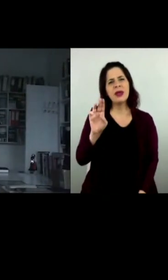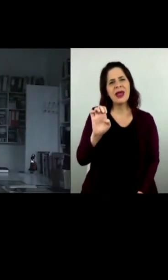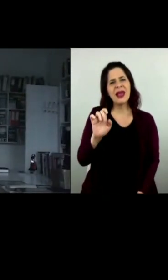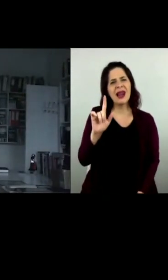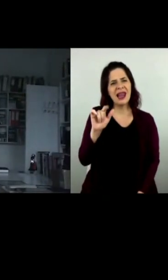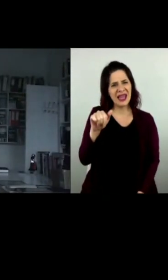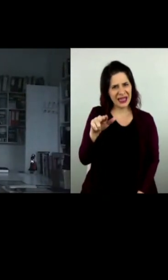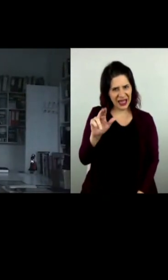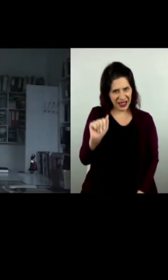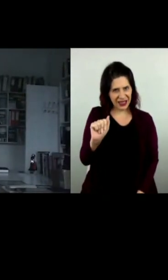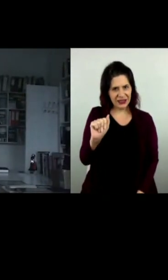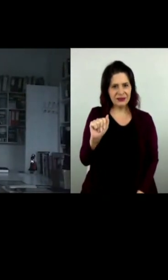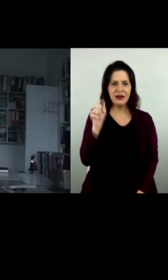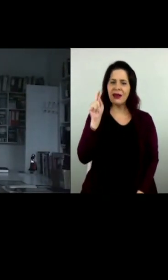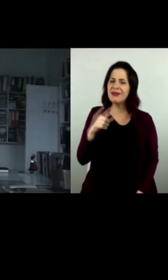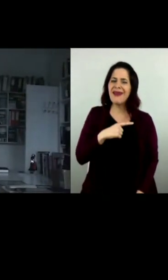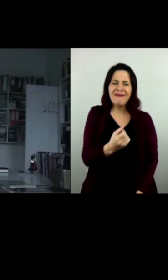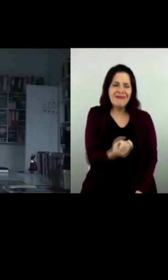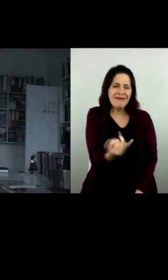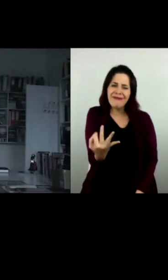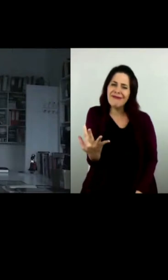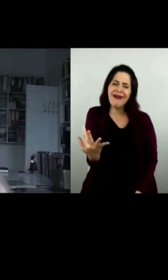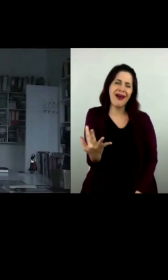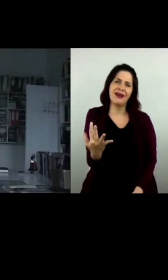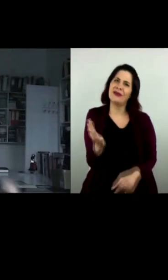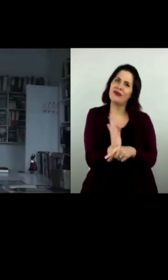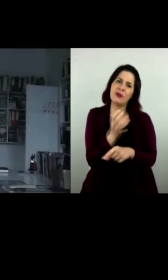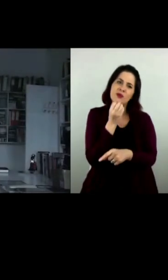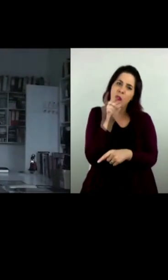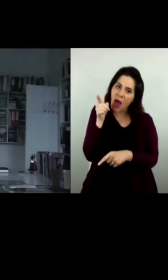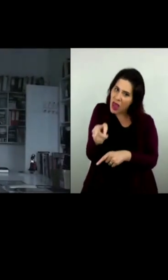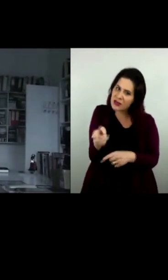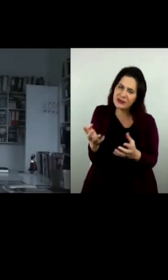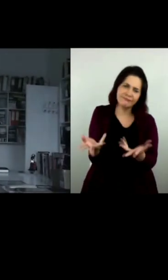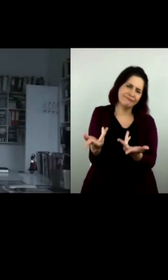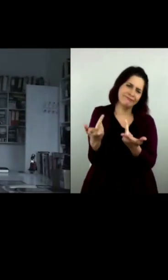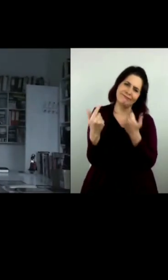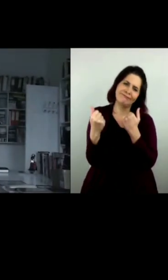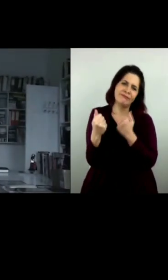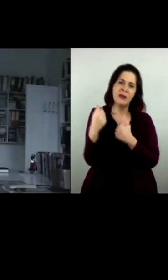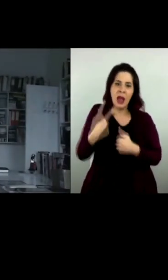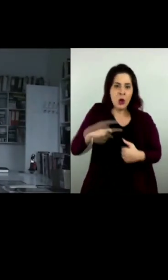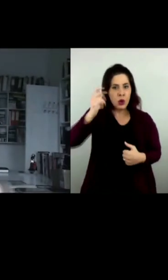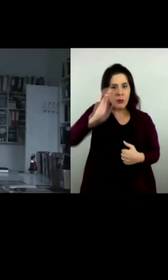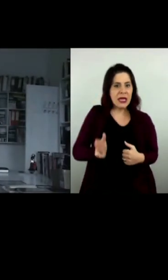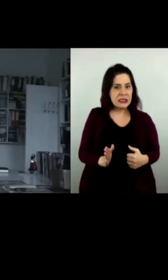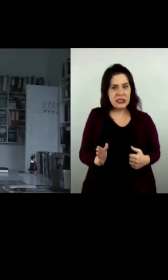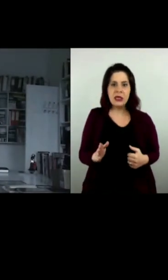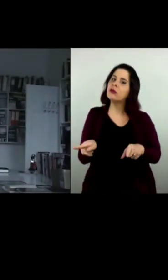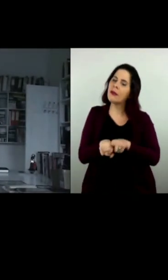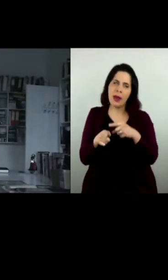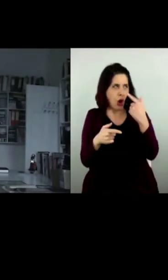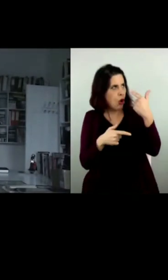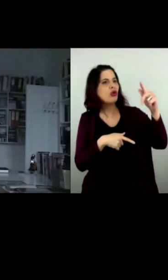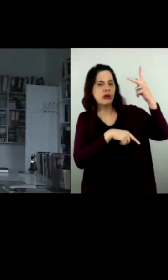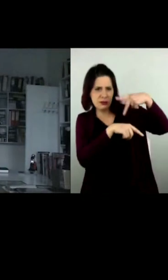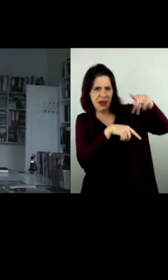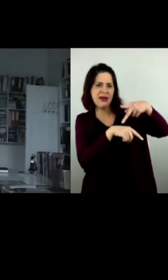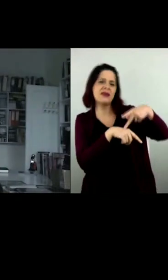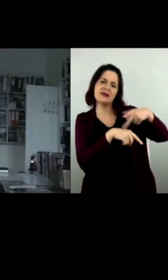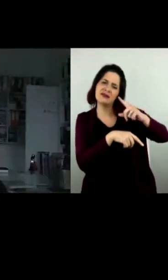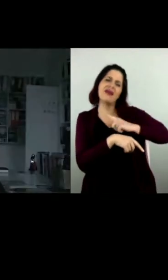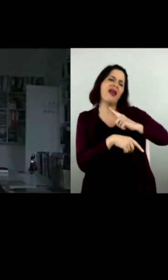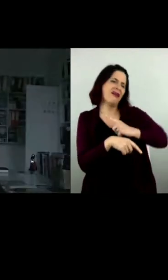good film and such an innovative film. So in Brazil, as in many other countries, we've got great, as you know better than I do,